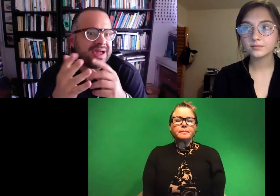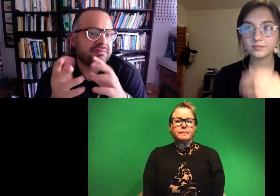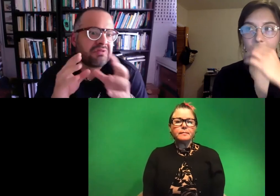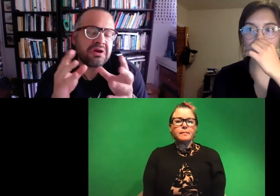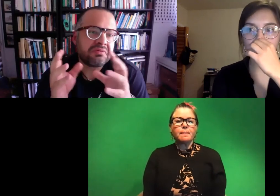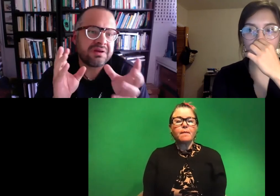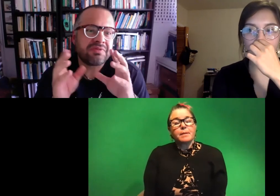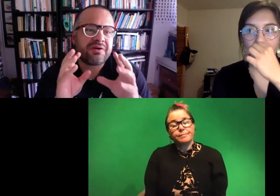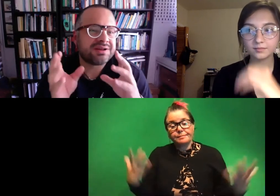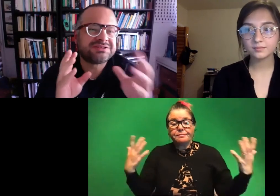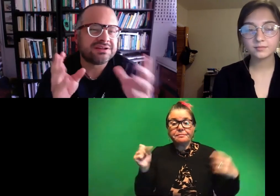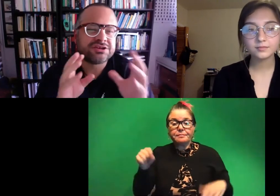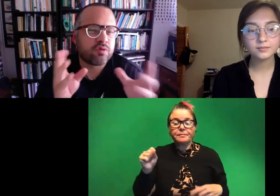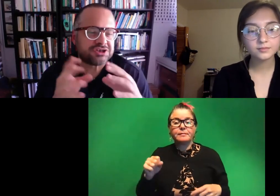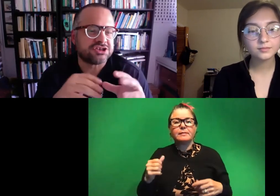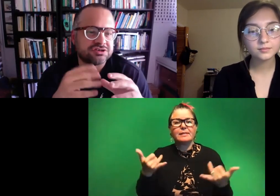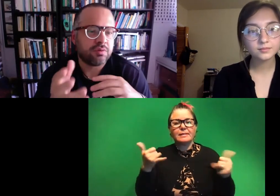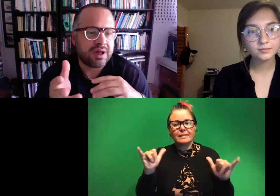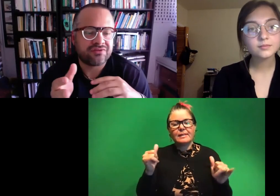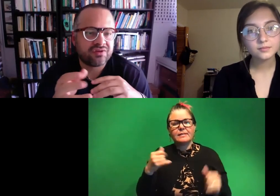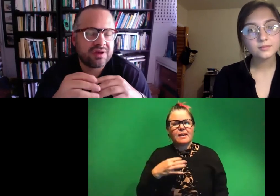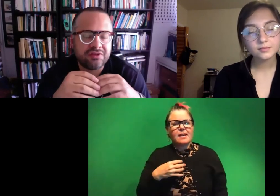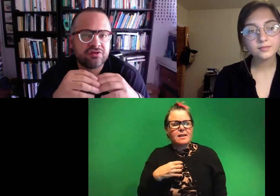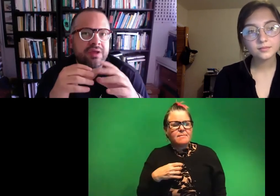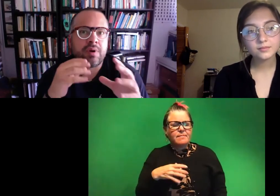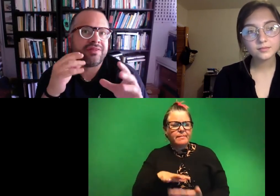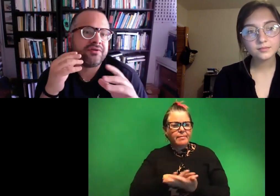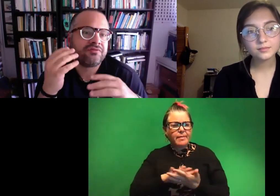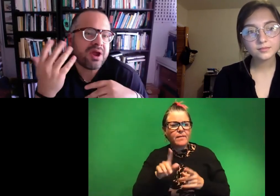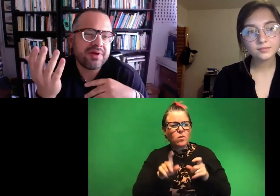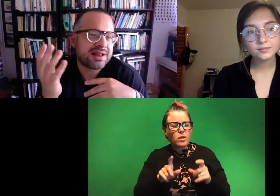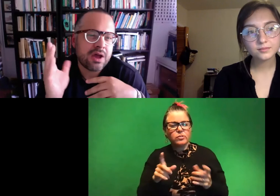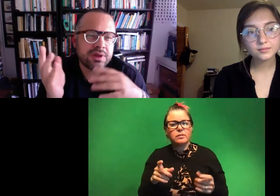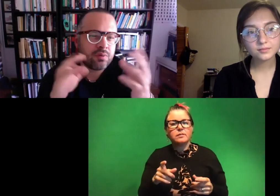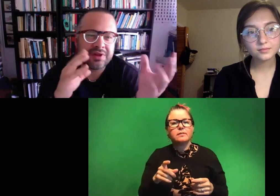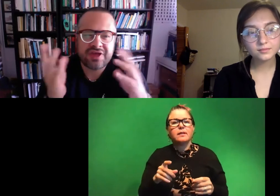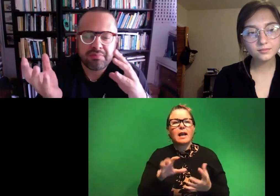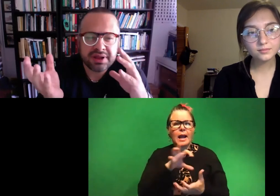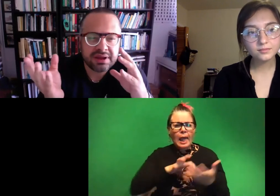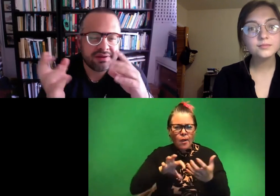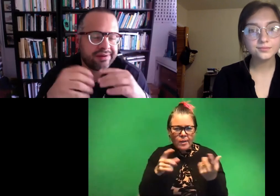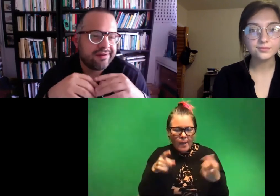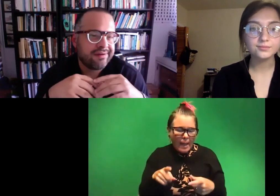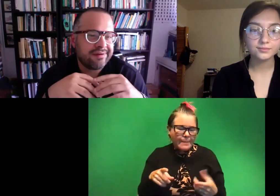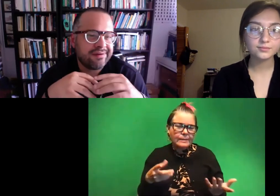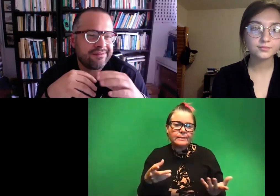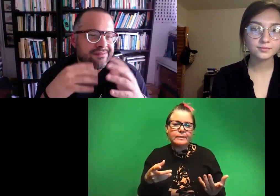But yeah, there are still some questions, no? As you say, when there is very cloudy, what is happening?